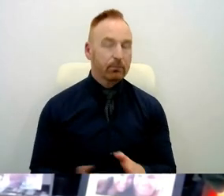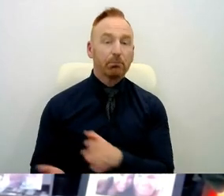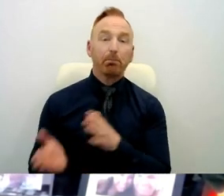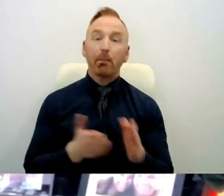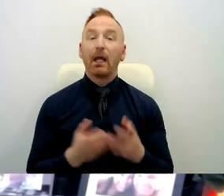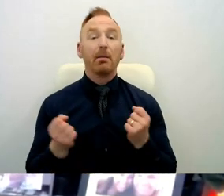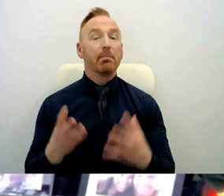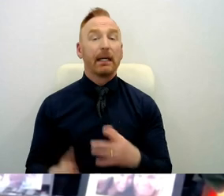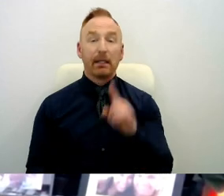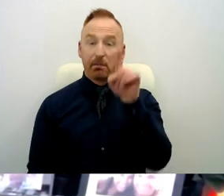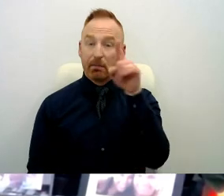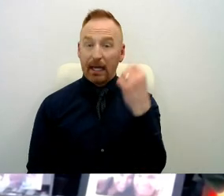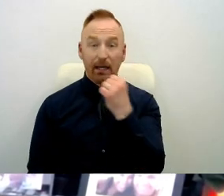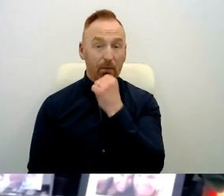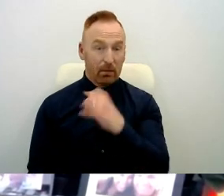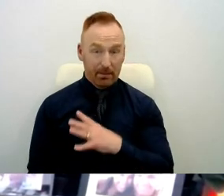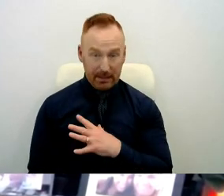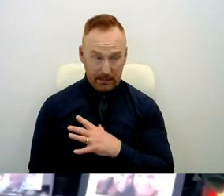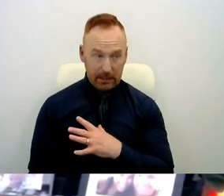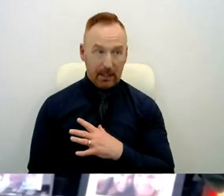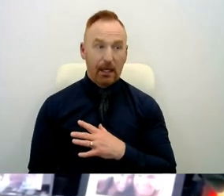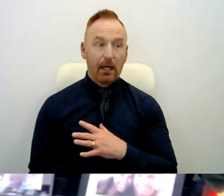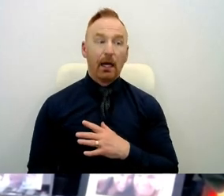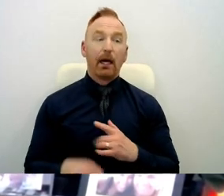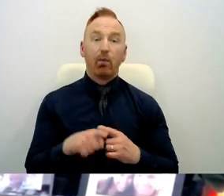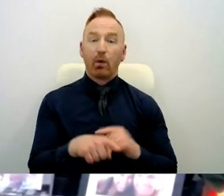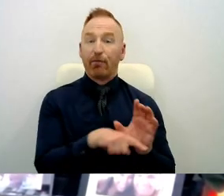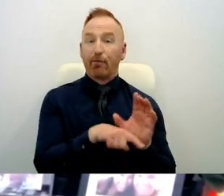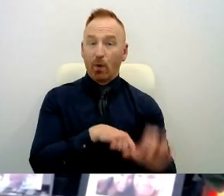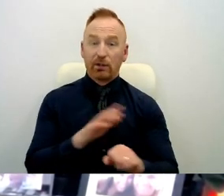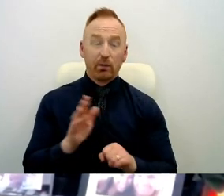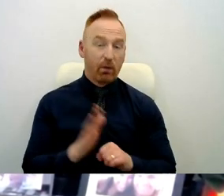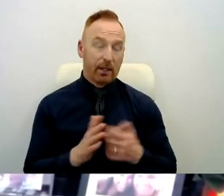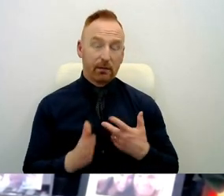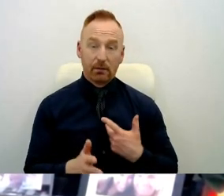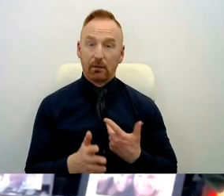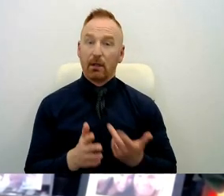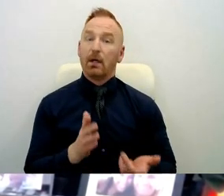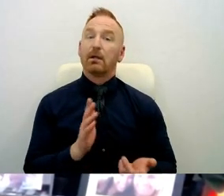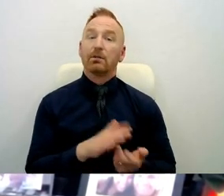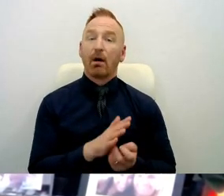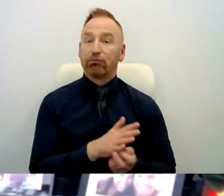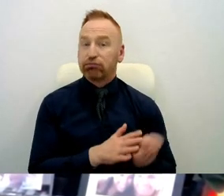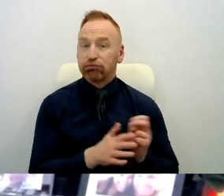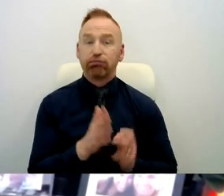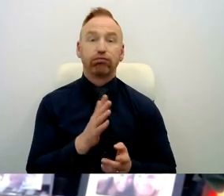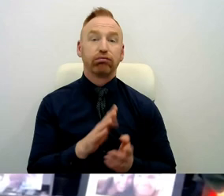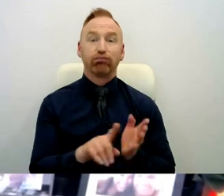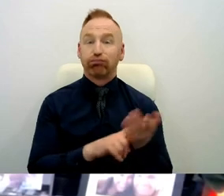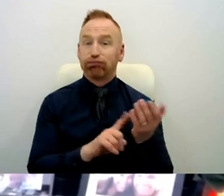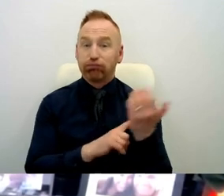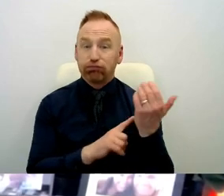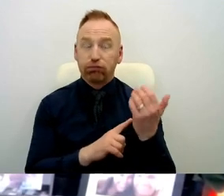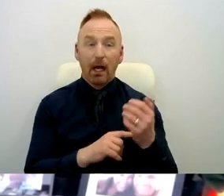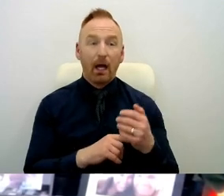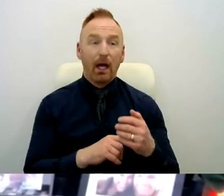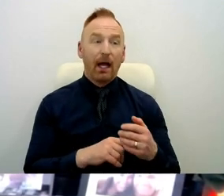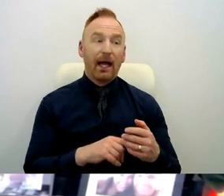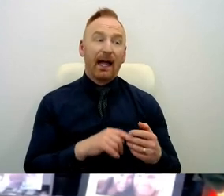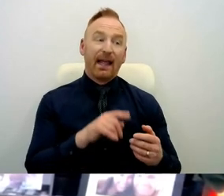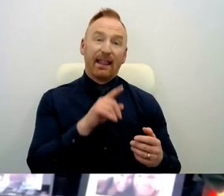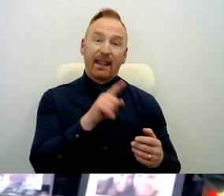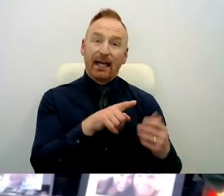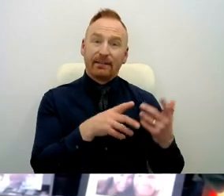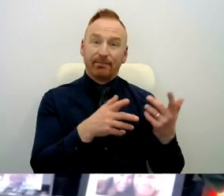Many Black women in the post-slavery period were forced into prostitution. And that's a fact.